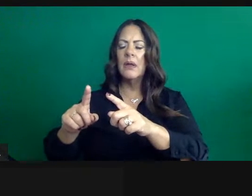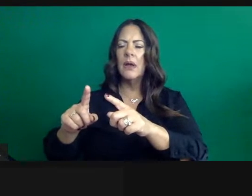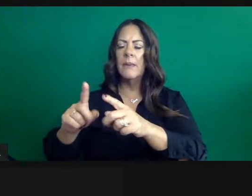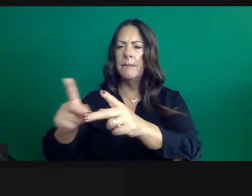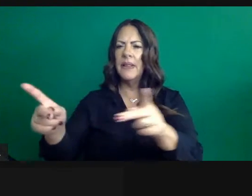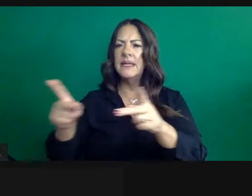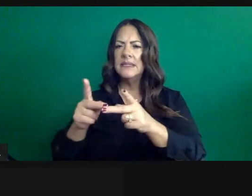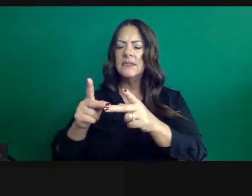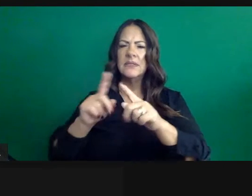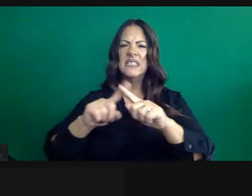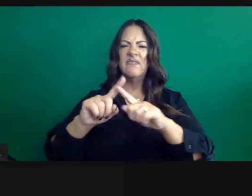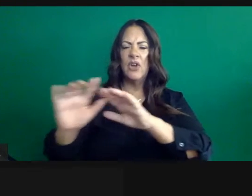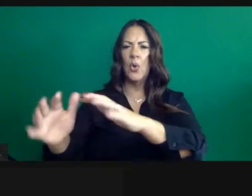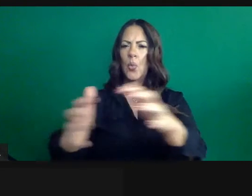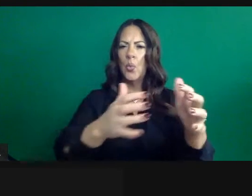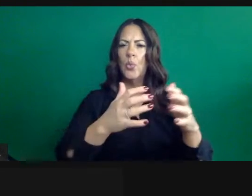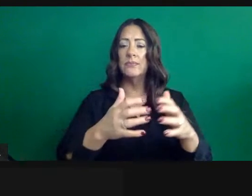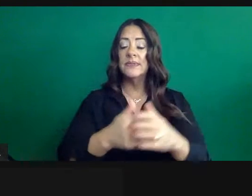approaches.